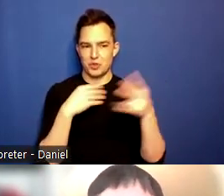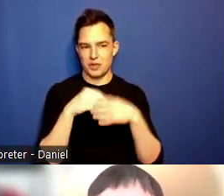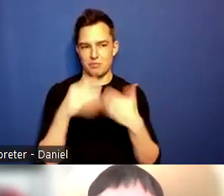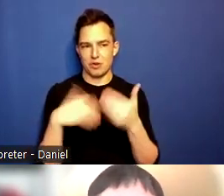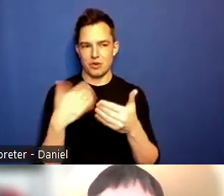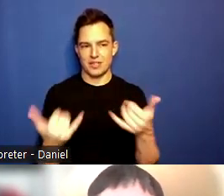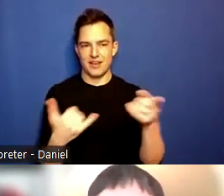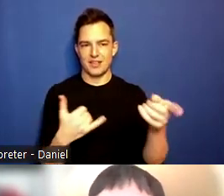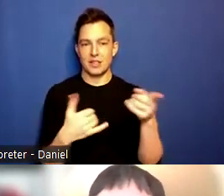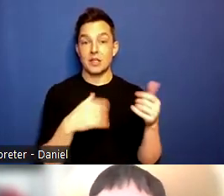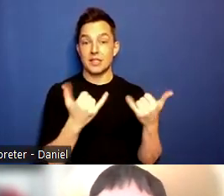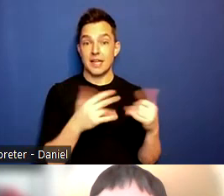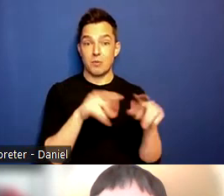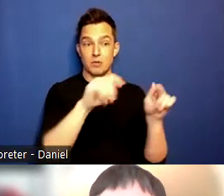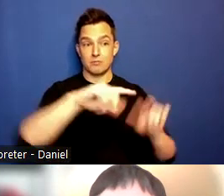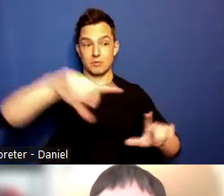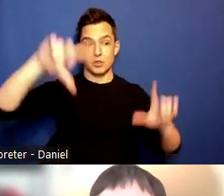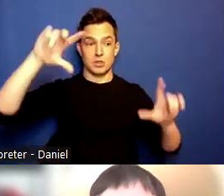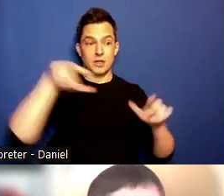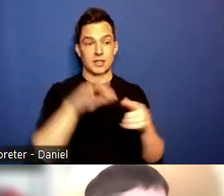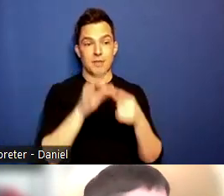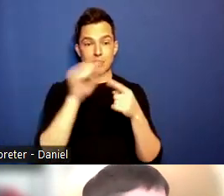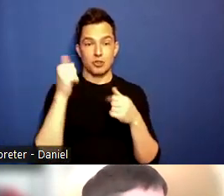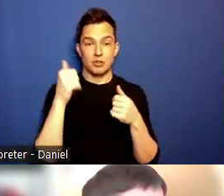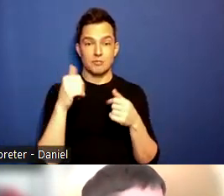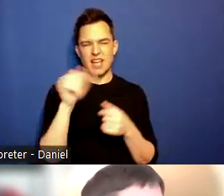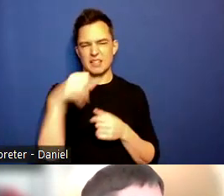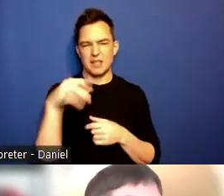we're going to take a look at Special Presenter Initiatives.